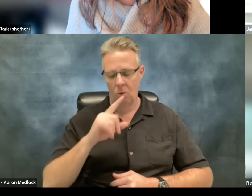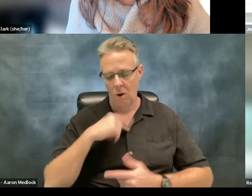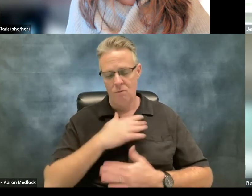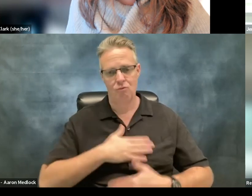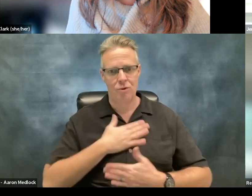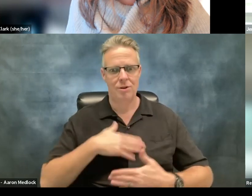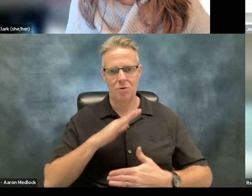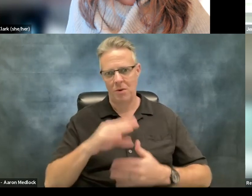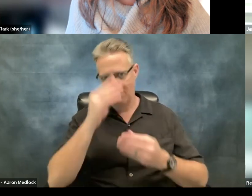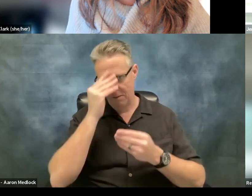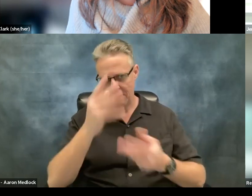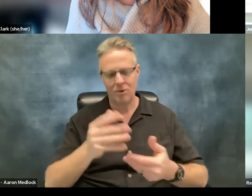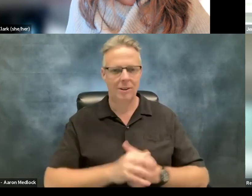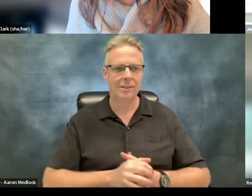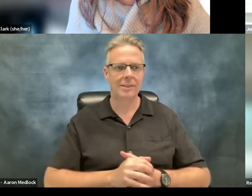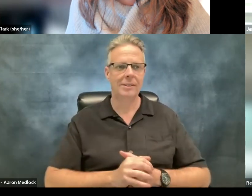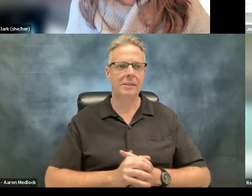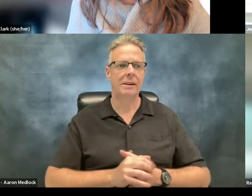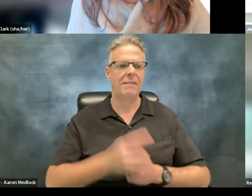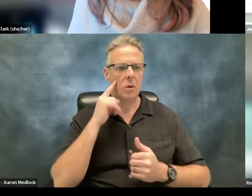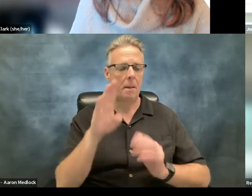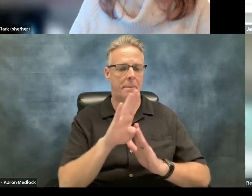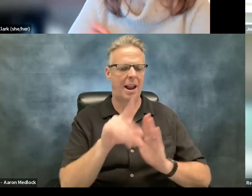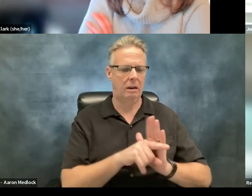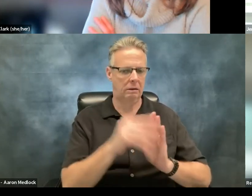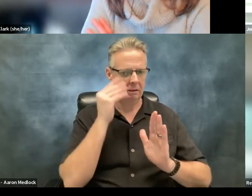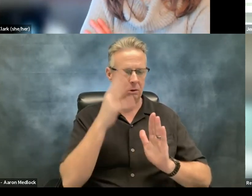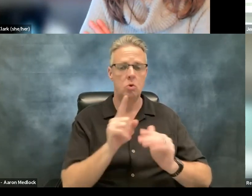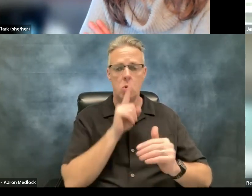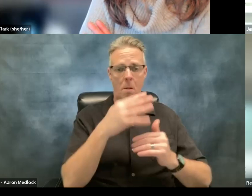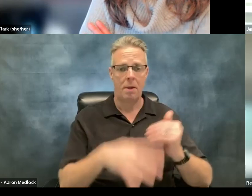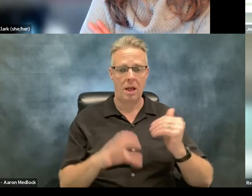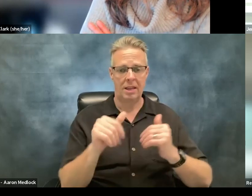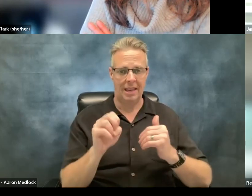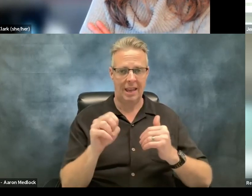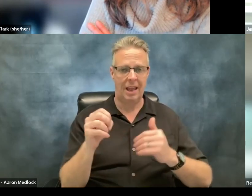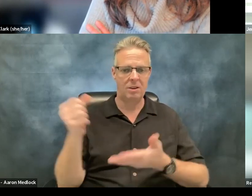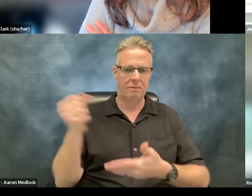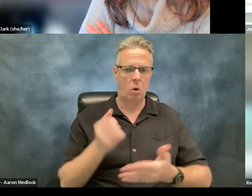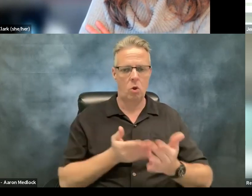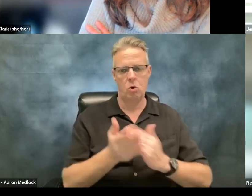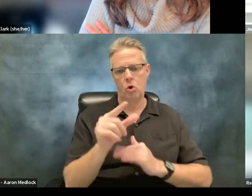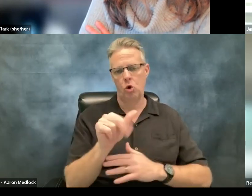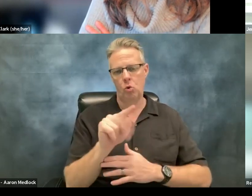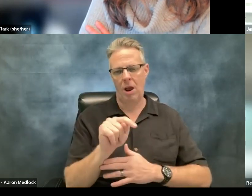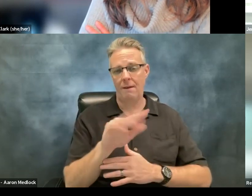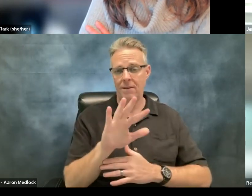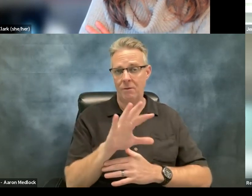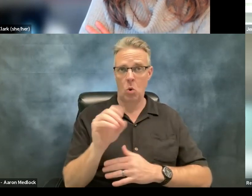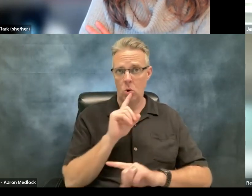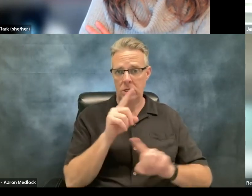this information. As background, the True Blood case funded through grant programs about 5